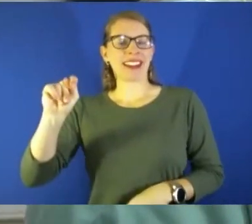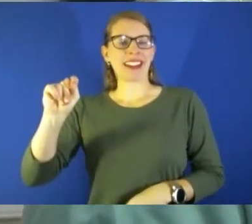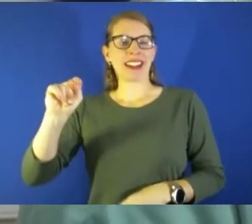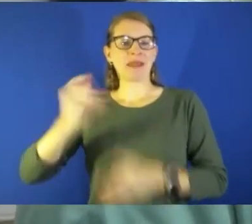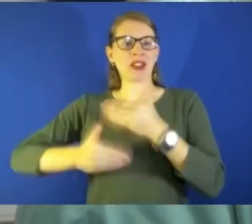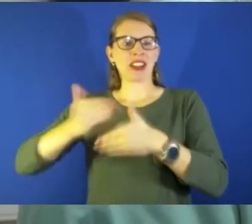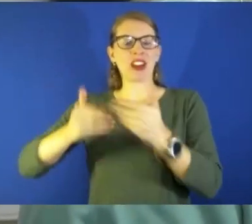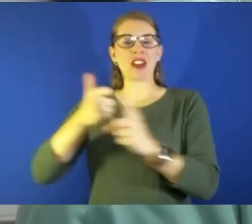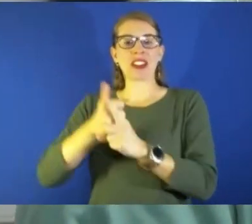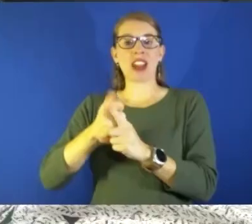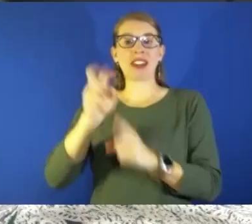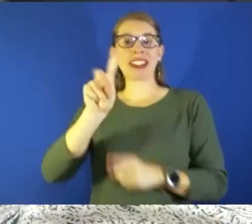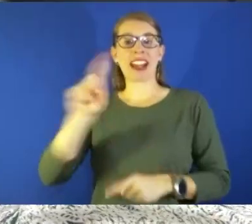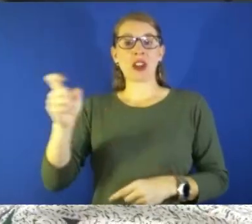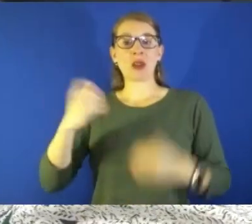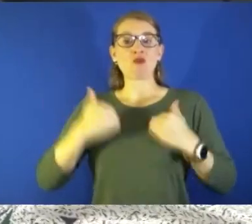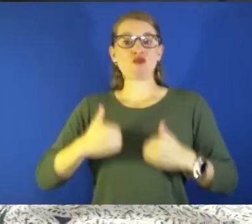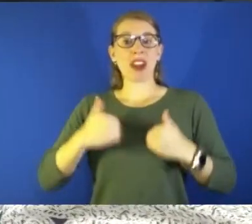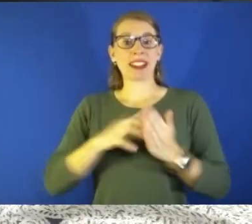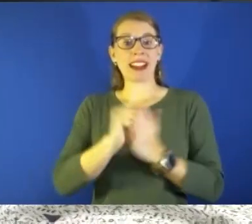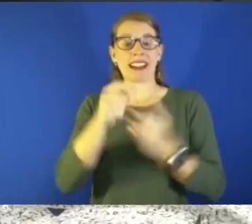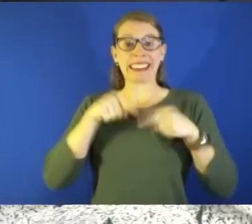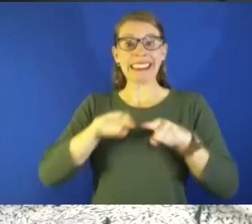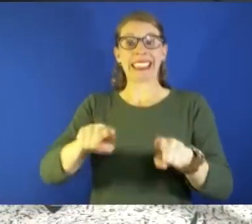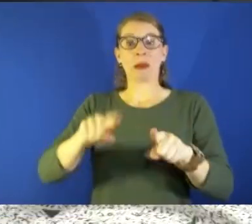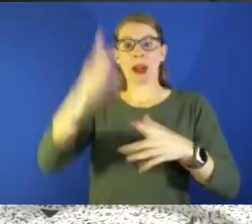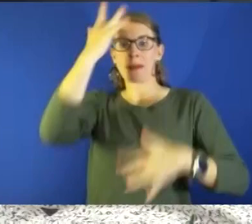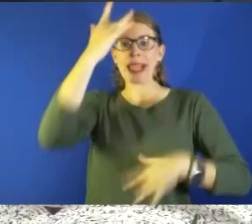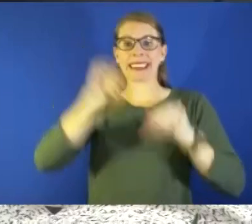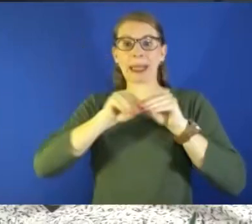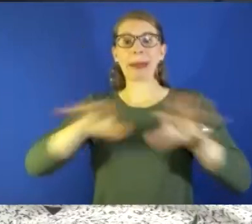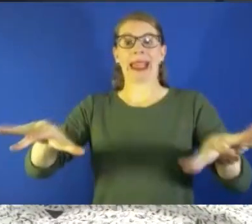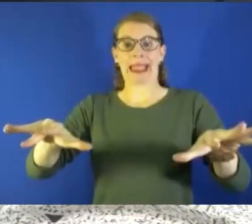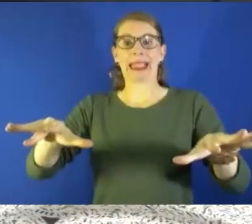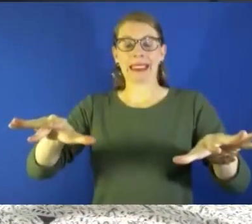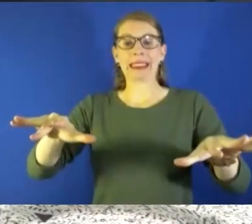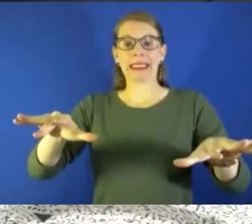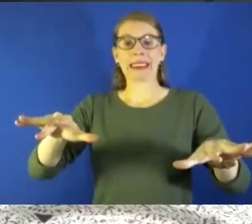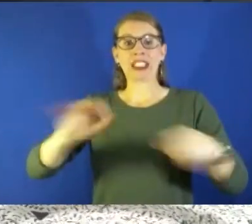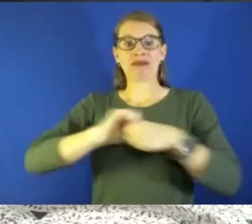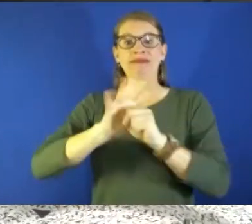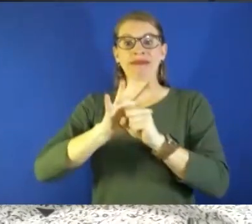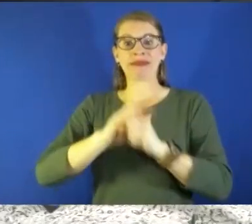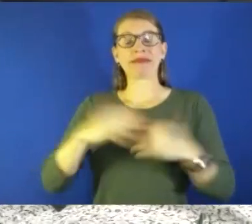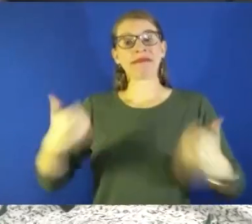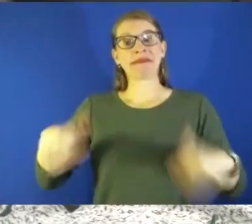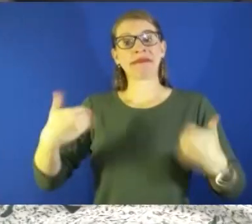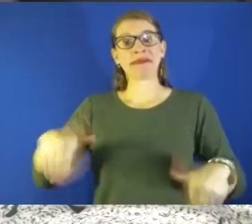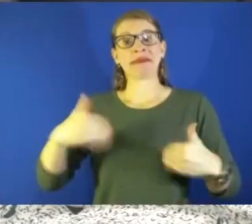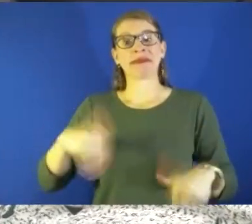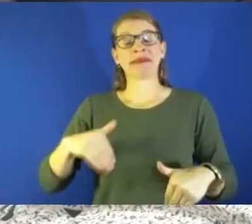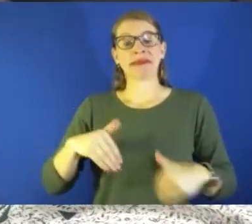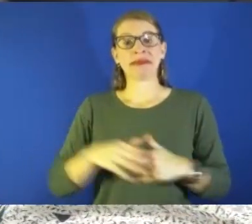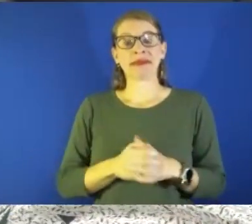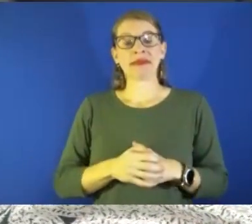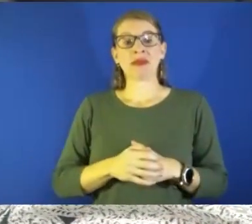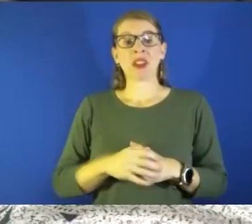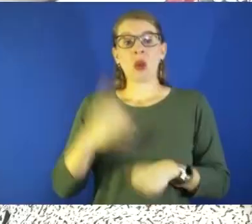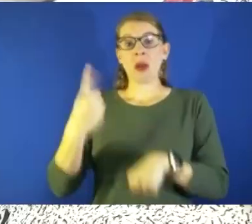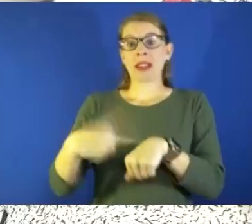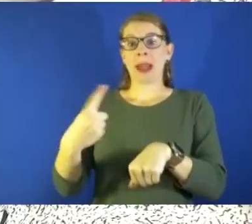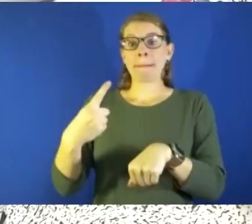with breast cancer during the pandemic. So that's difficult, as you can imagine. And then she had this single dose of